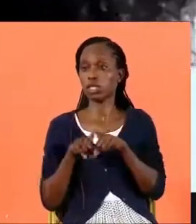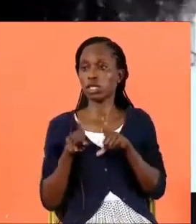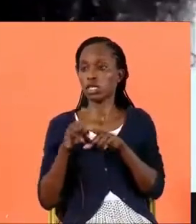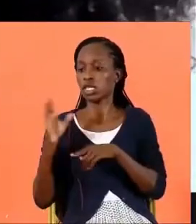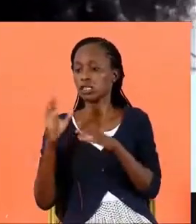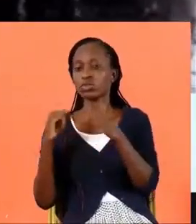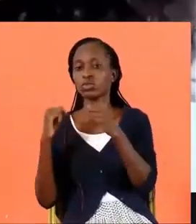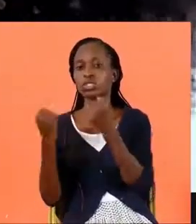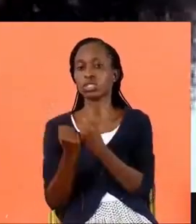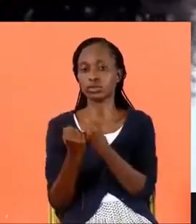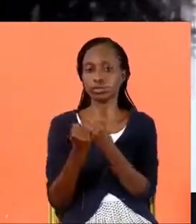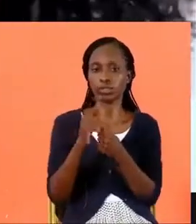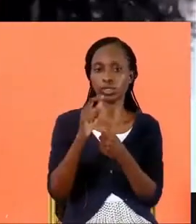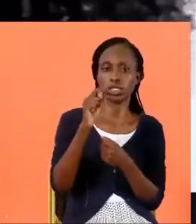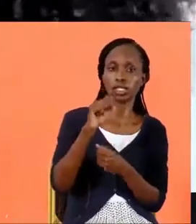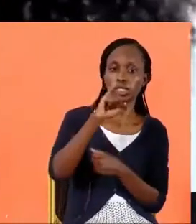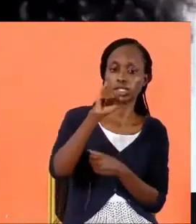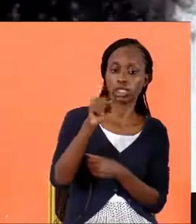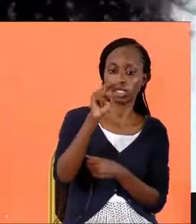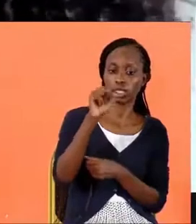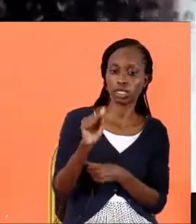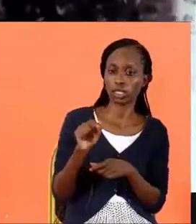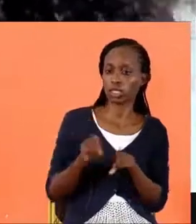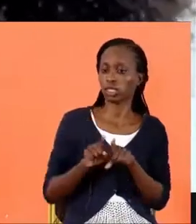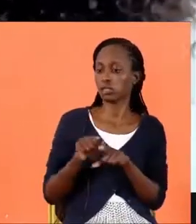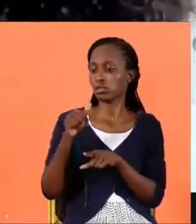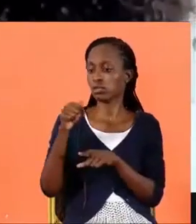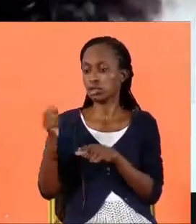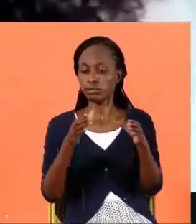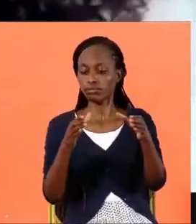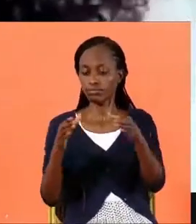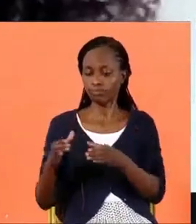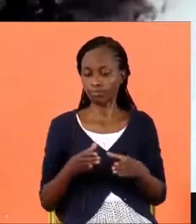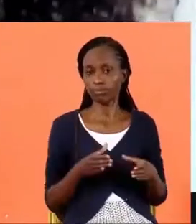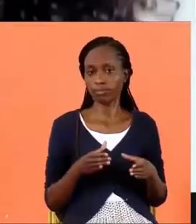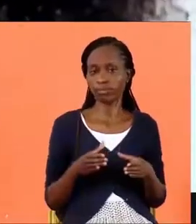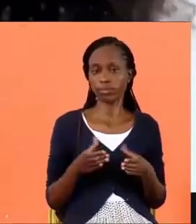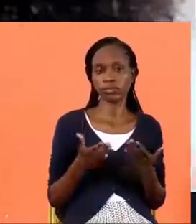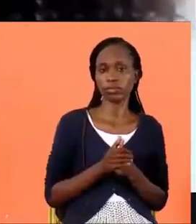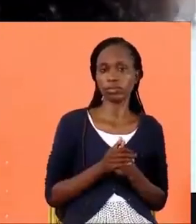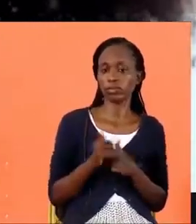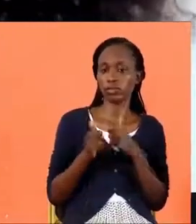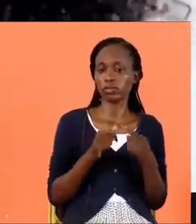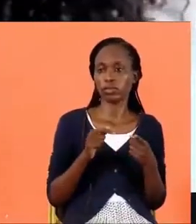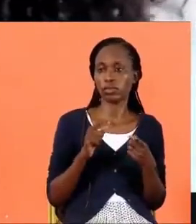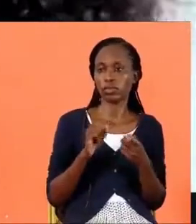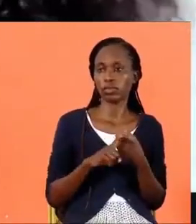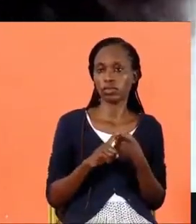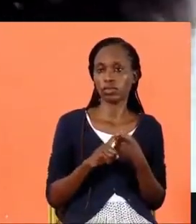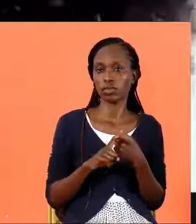society, TJNA, alongside the other Stop the Bleeding campaign partners, so this includes PALU, it